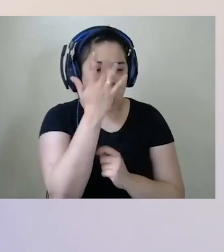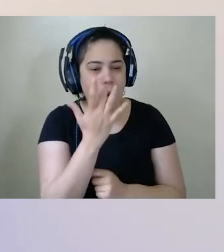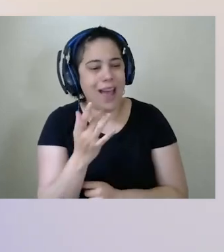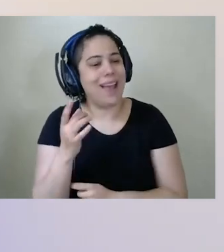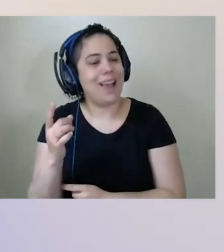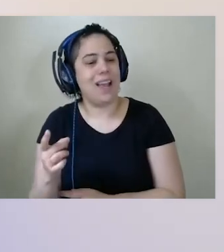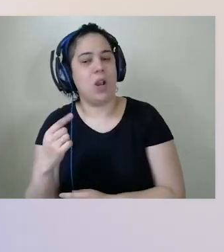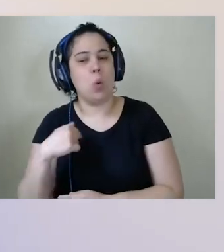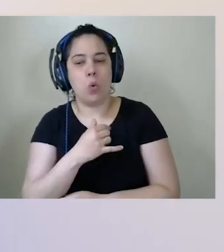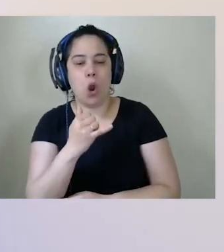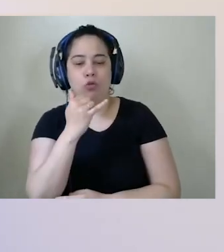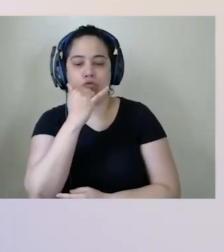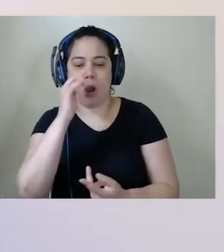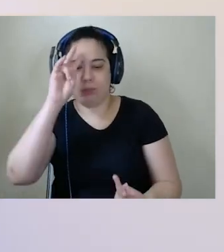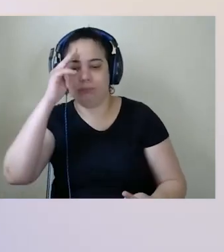That's right.